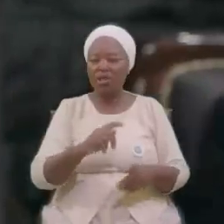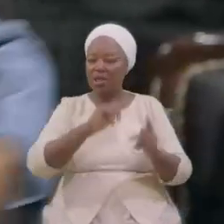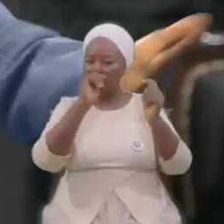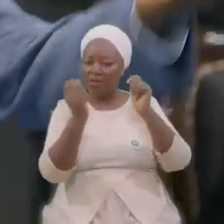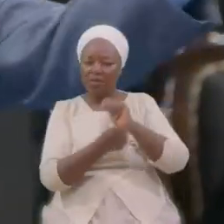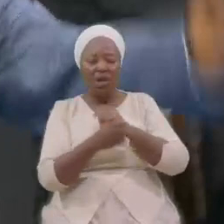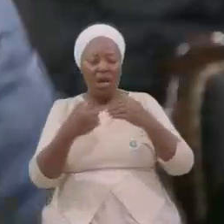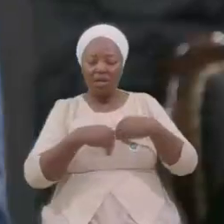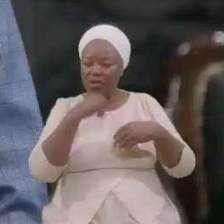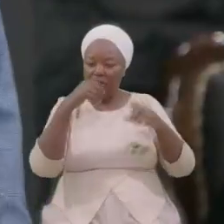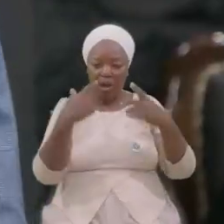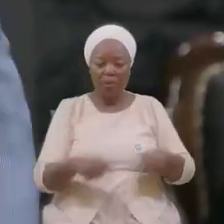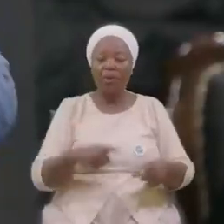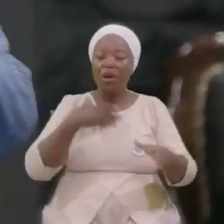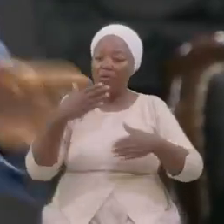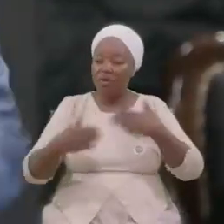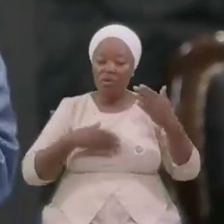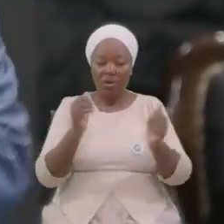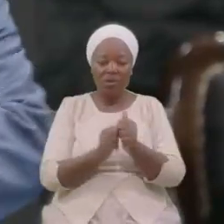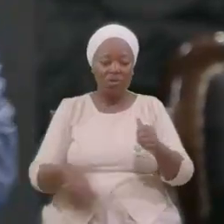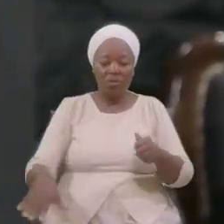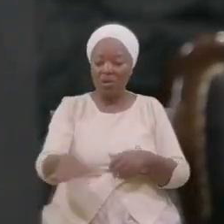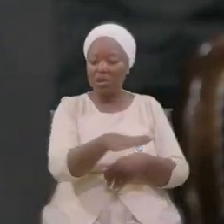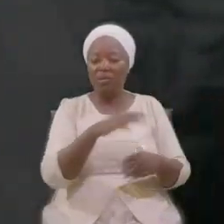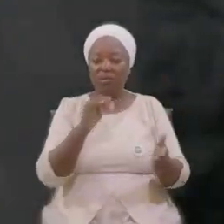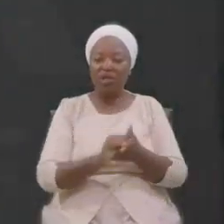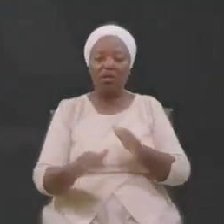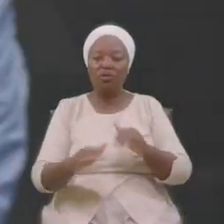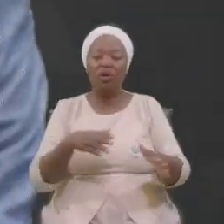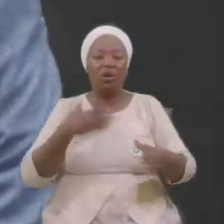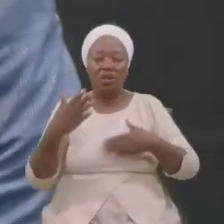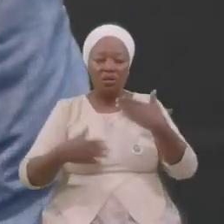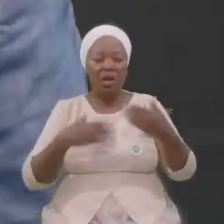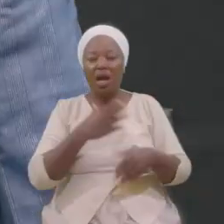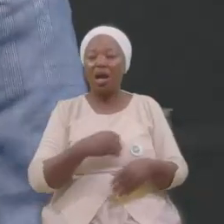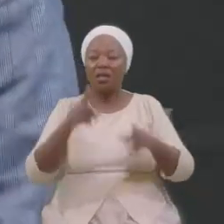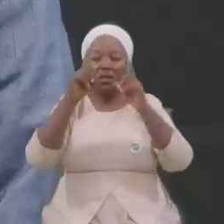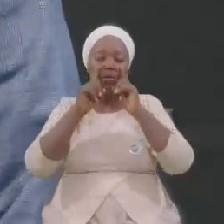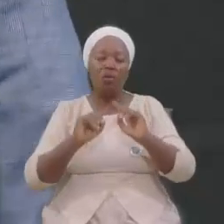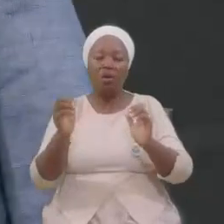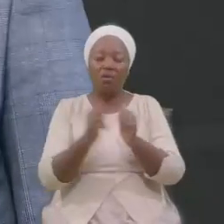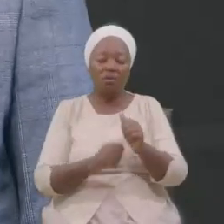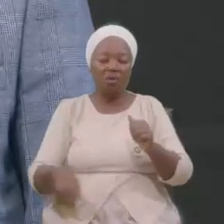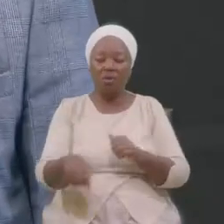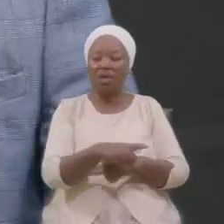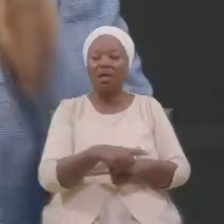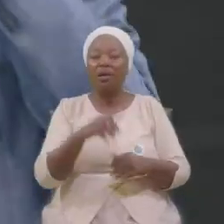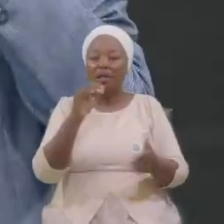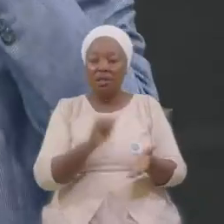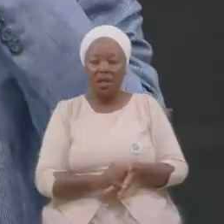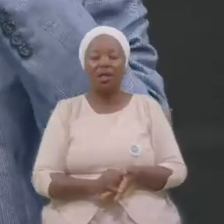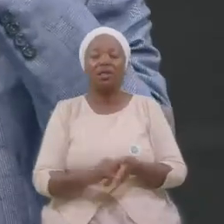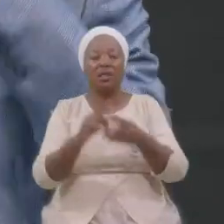come. Rejoice with them that do rejoice, and weep with them that weep.